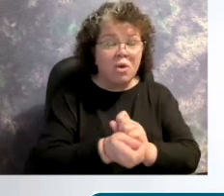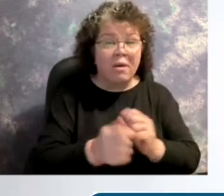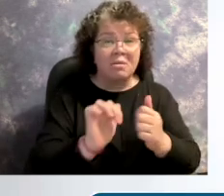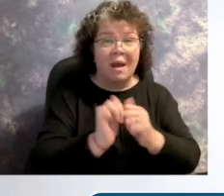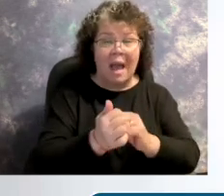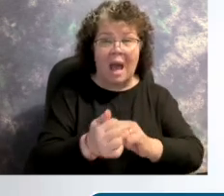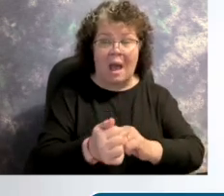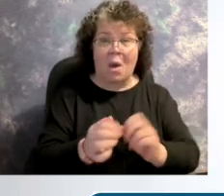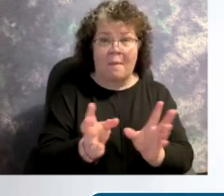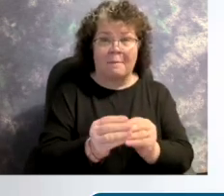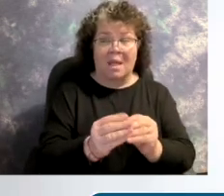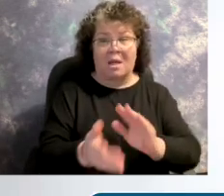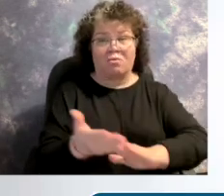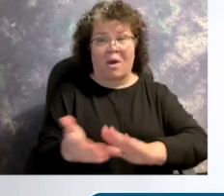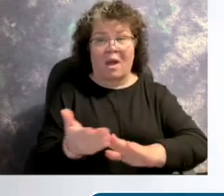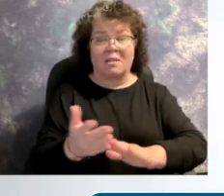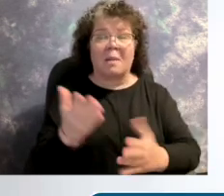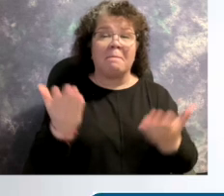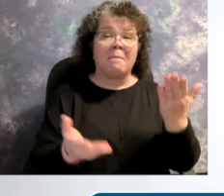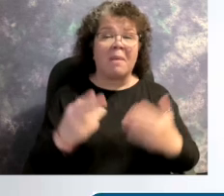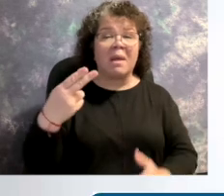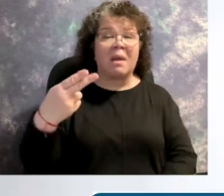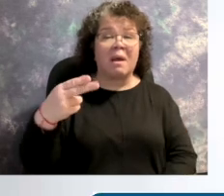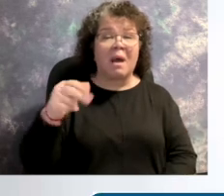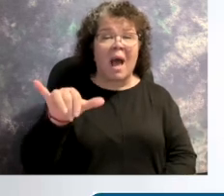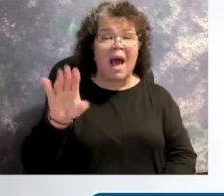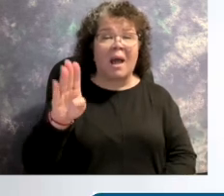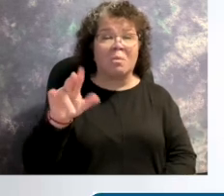as to a hybrid format rather than online only.